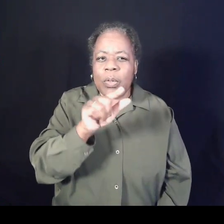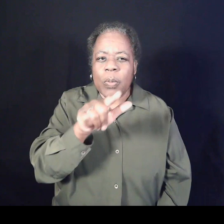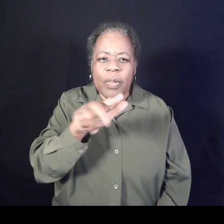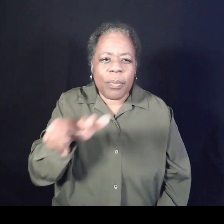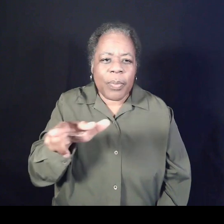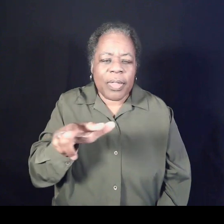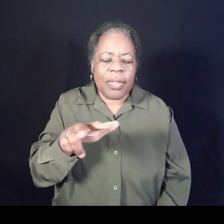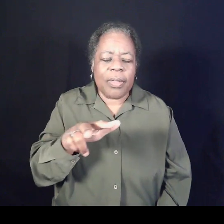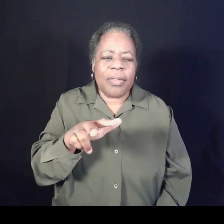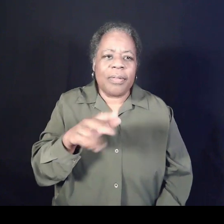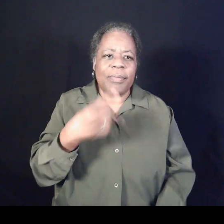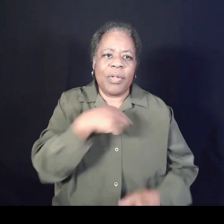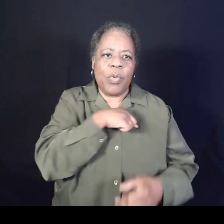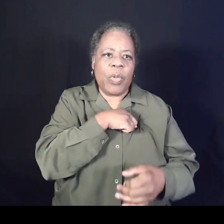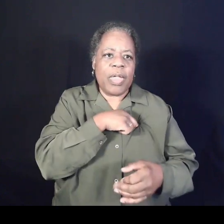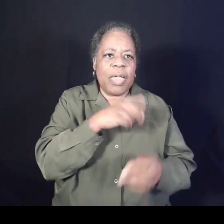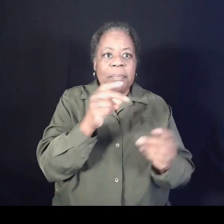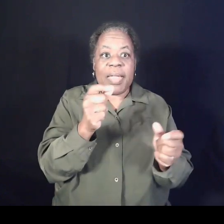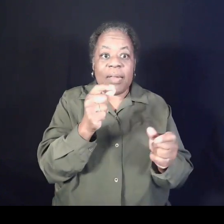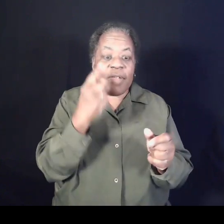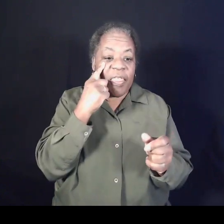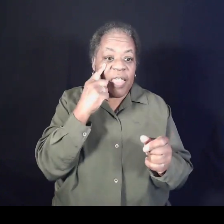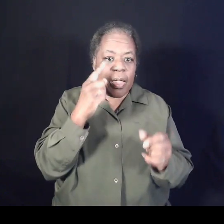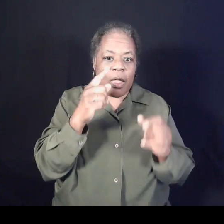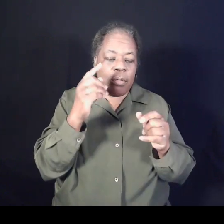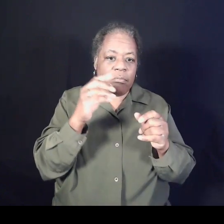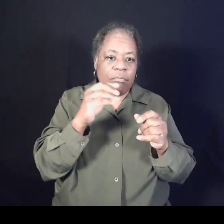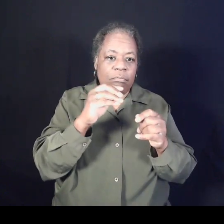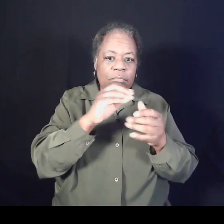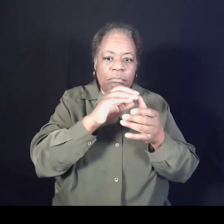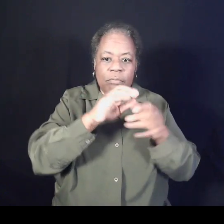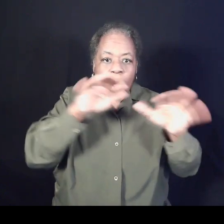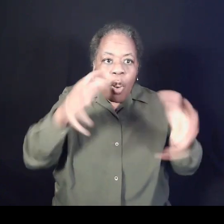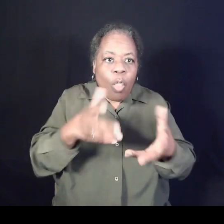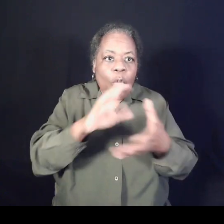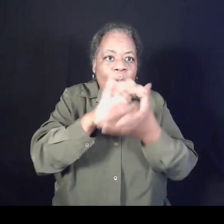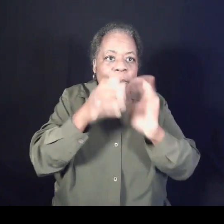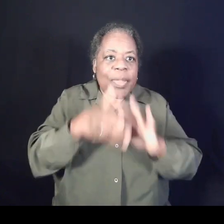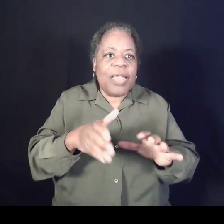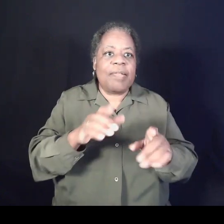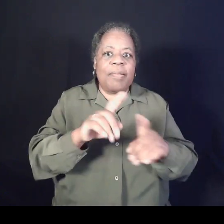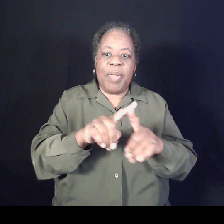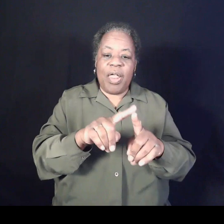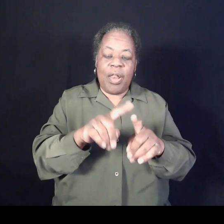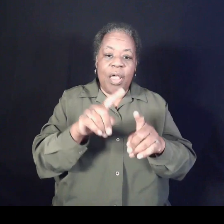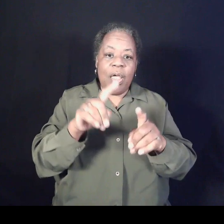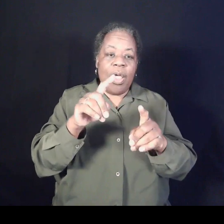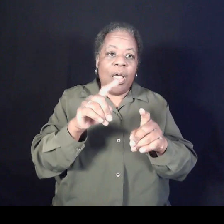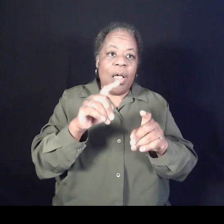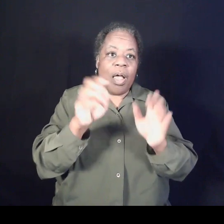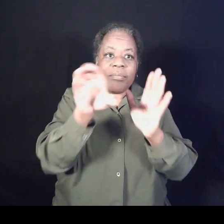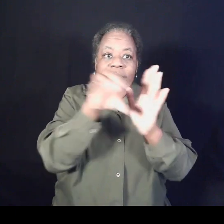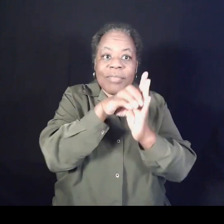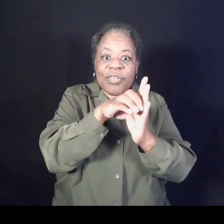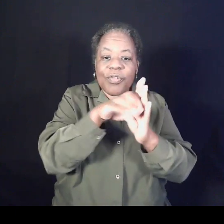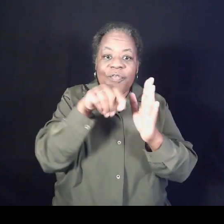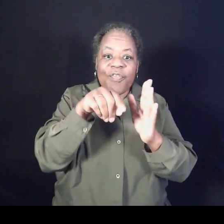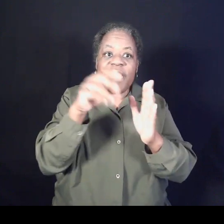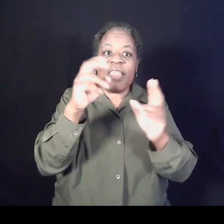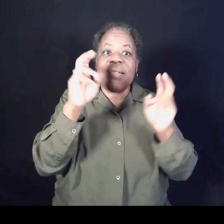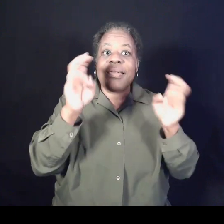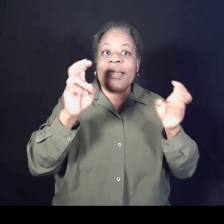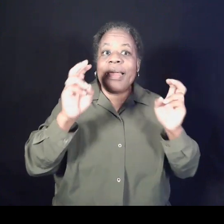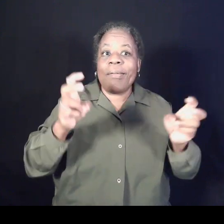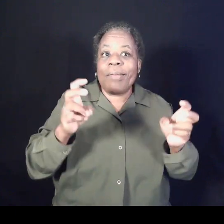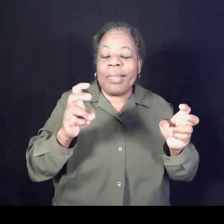And while we immediately think of peace in a global sense, our image for this series reminds us that peace is a personal